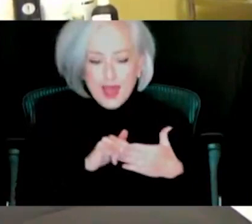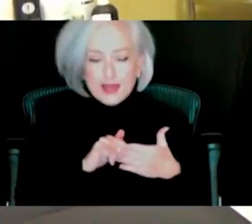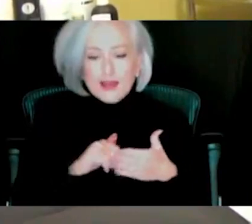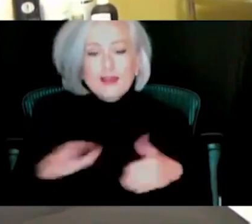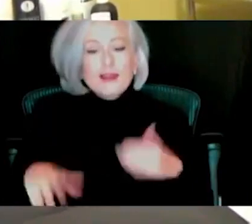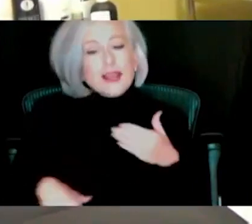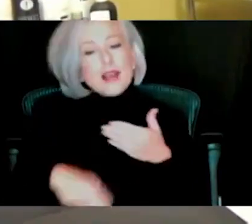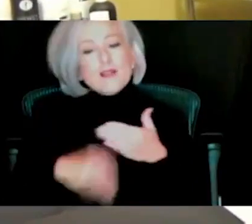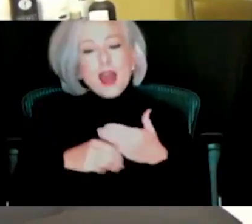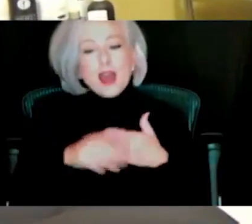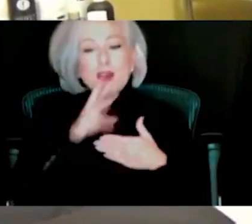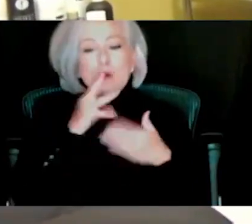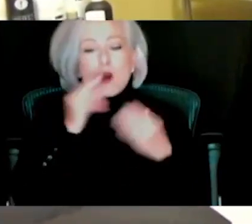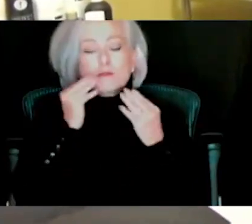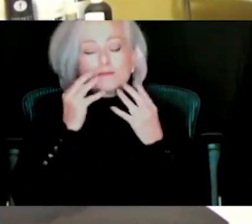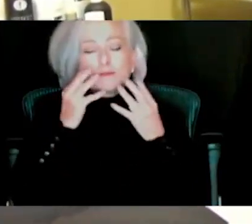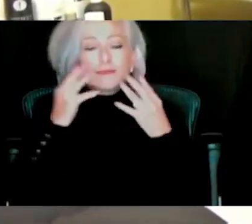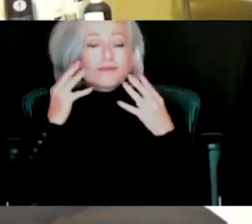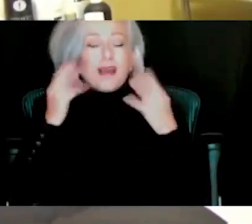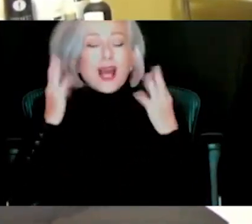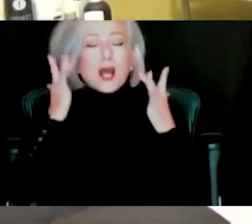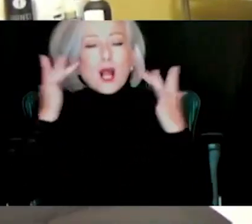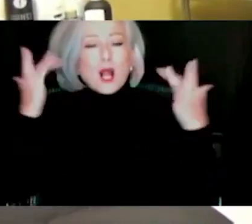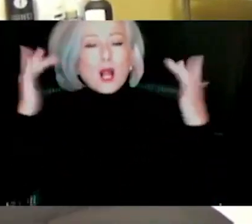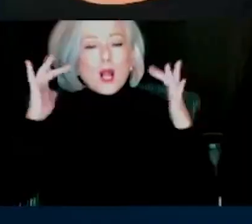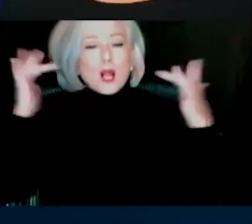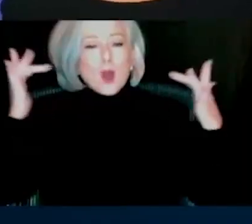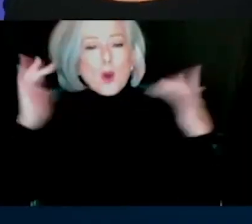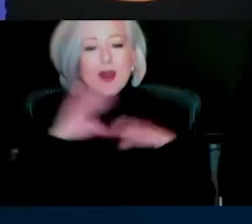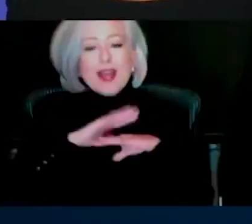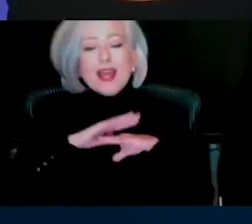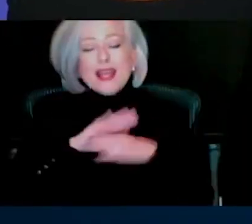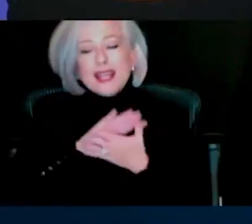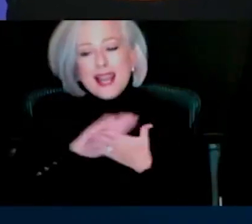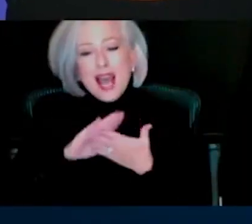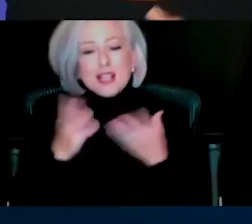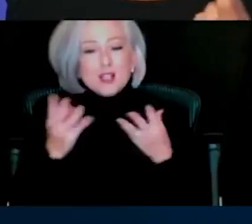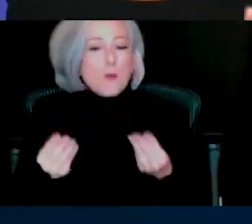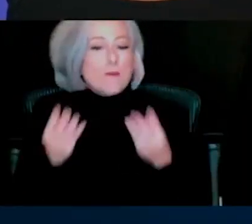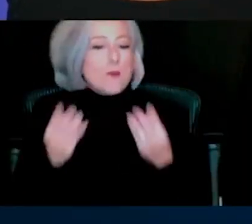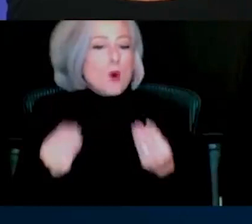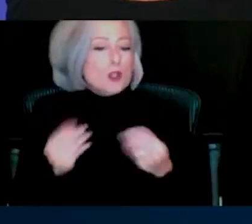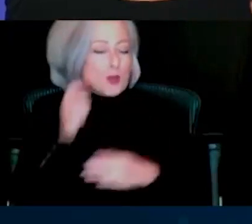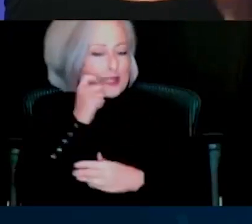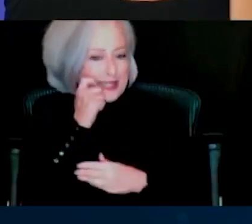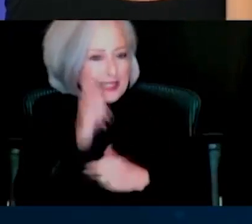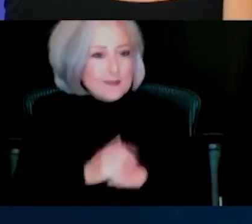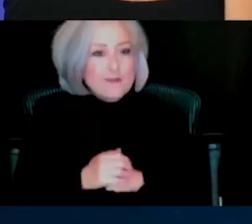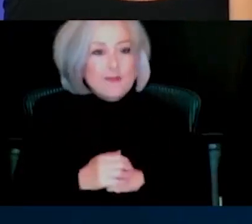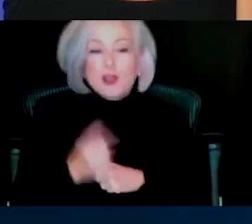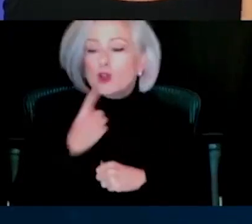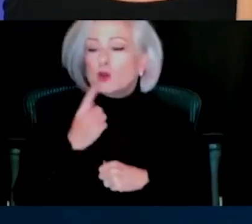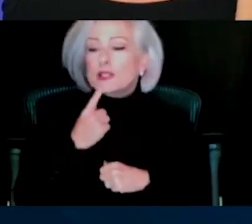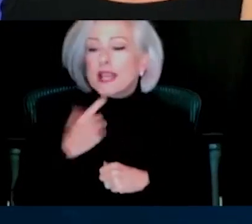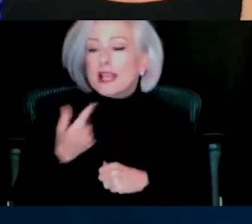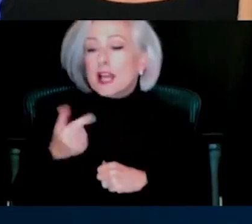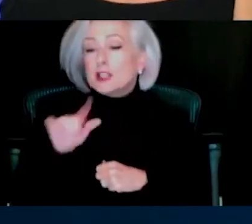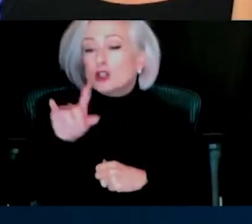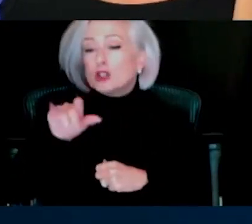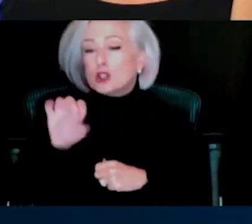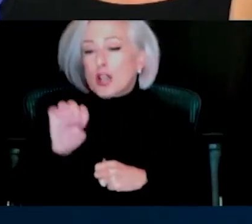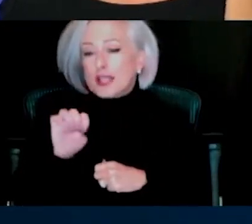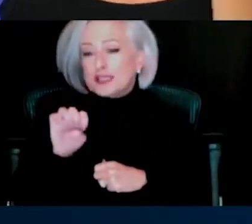glow and very nice moisturized skin. Well, we love a good healthy glow, and the word you used was gentle, because I know a lot of us just scrub